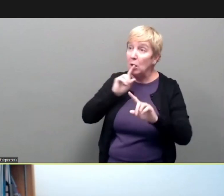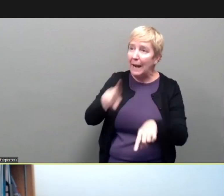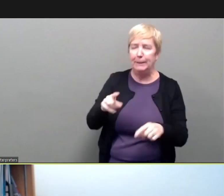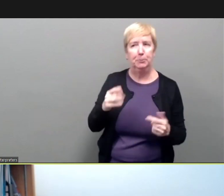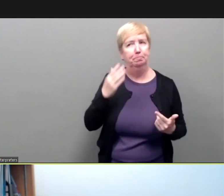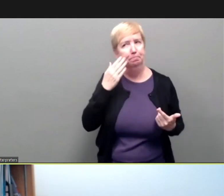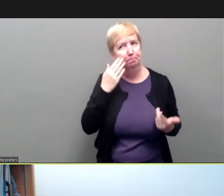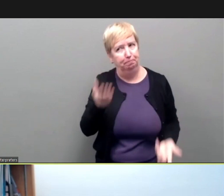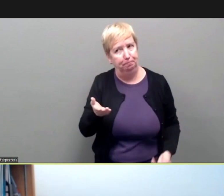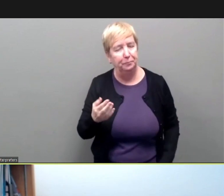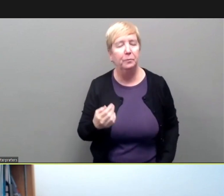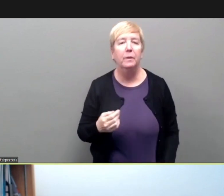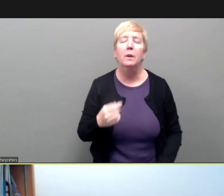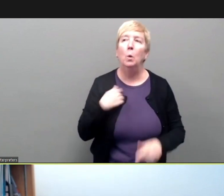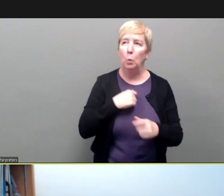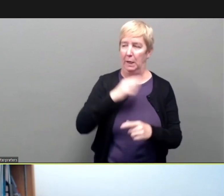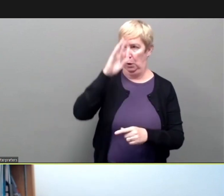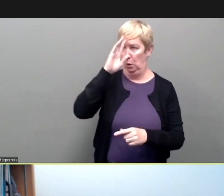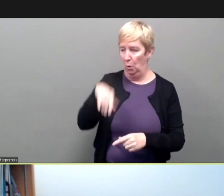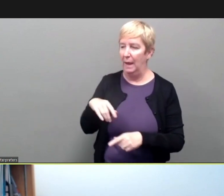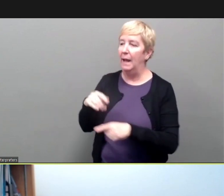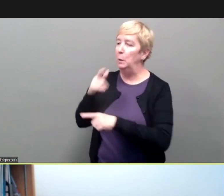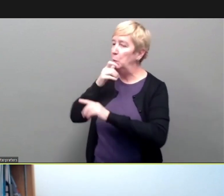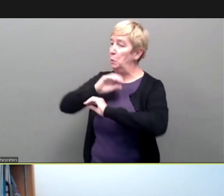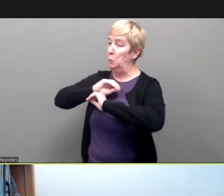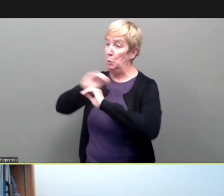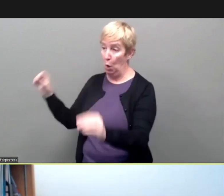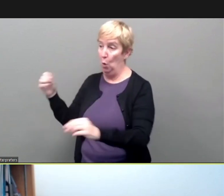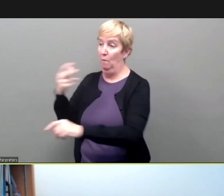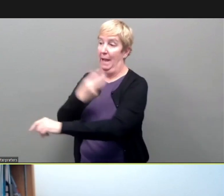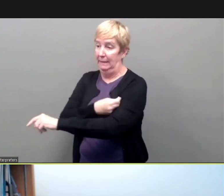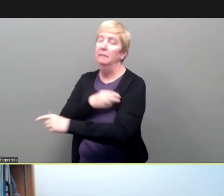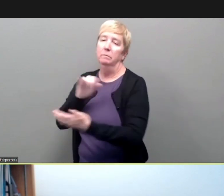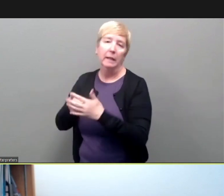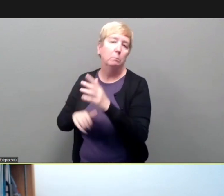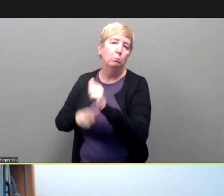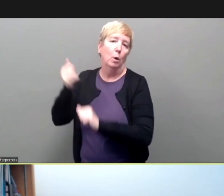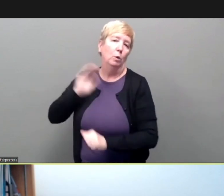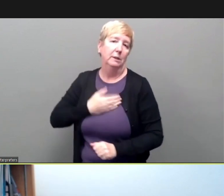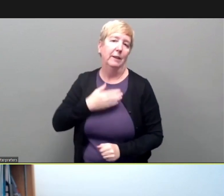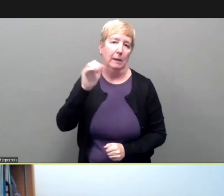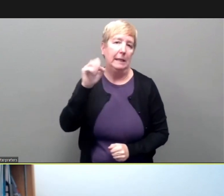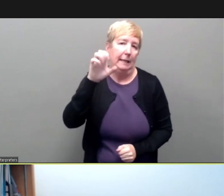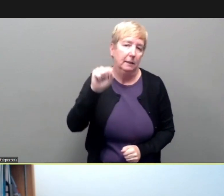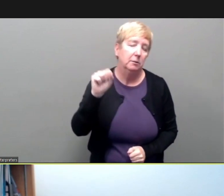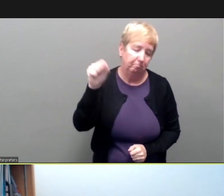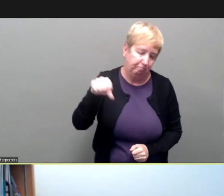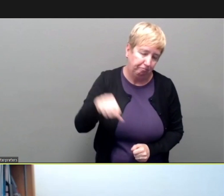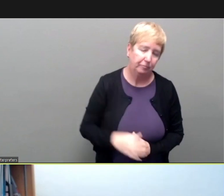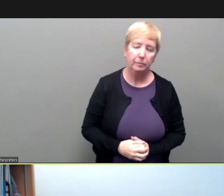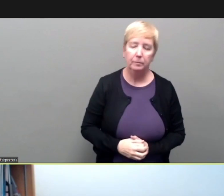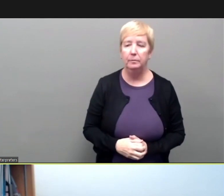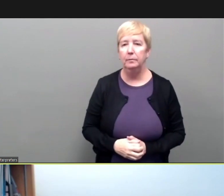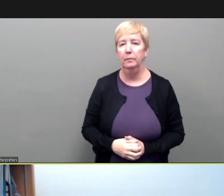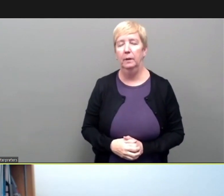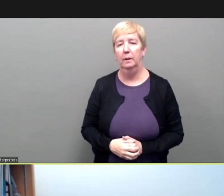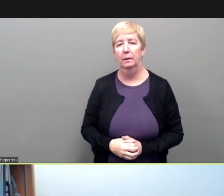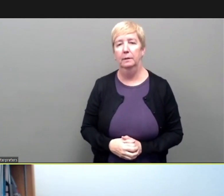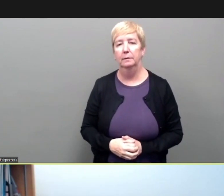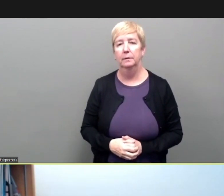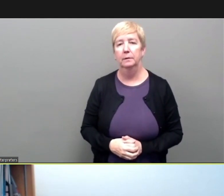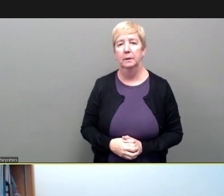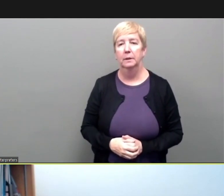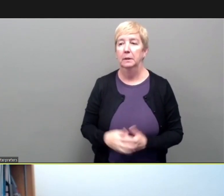certainly know that the unvaccinated are the majority of our cases, and therefore you